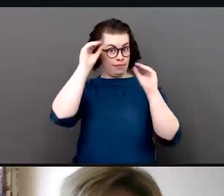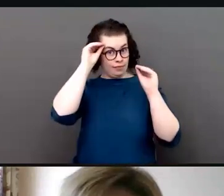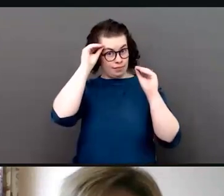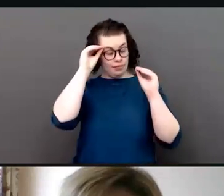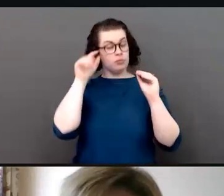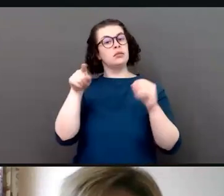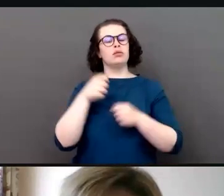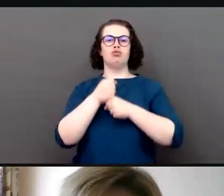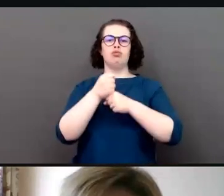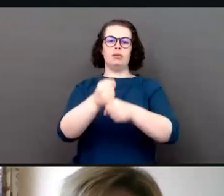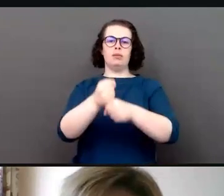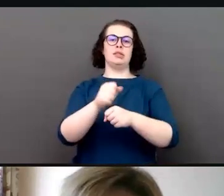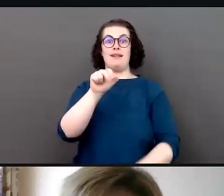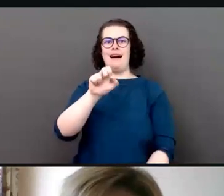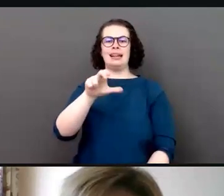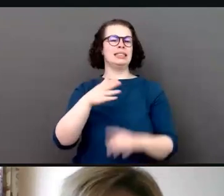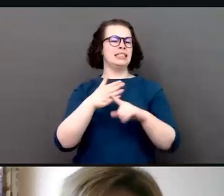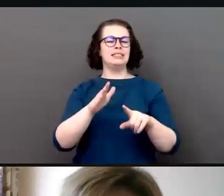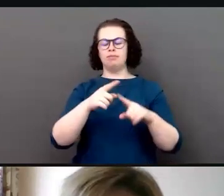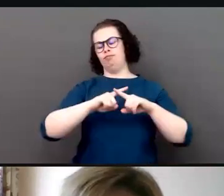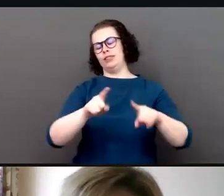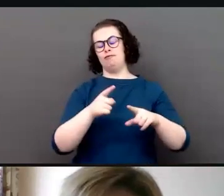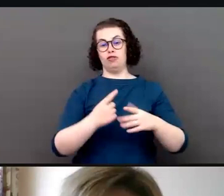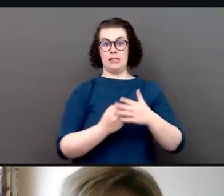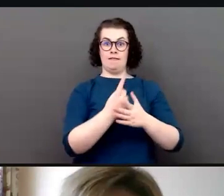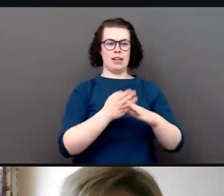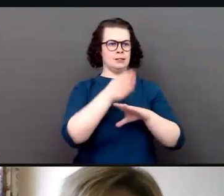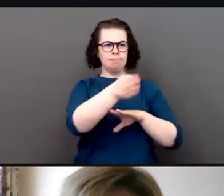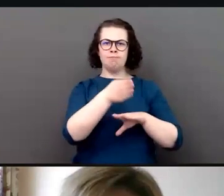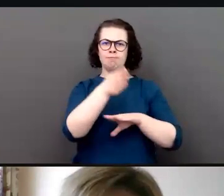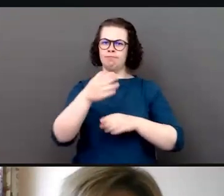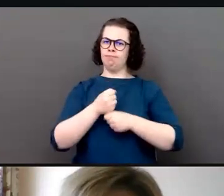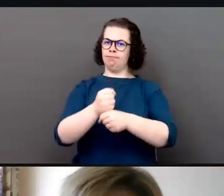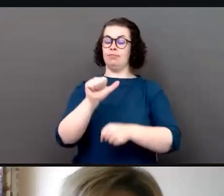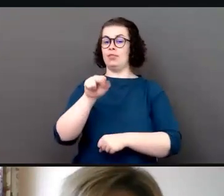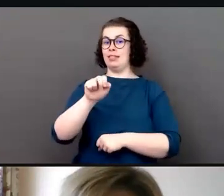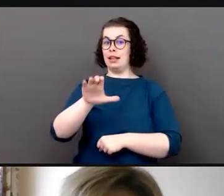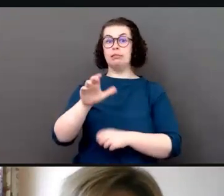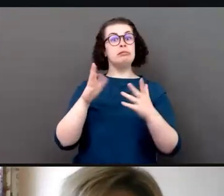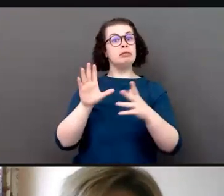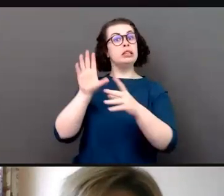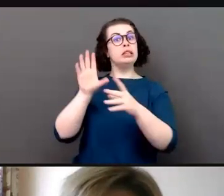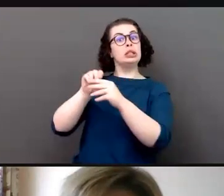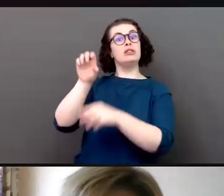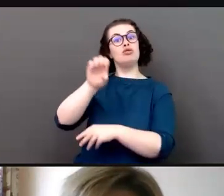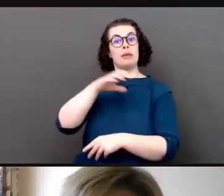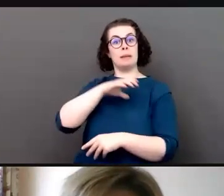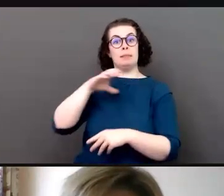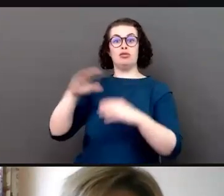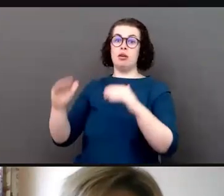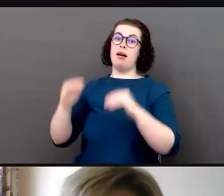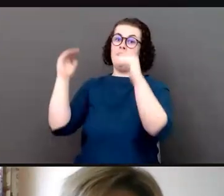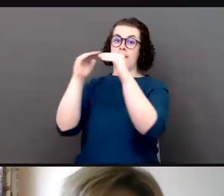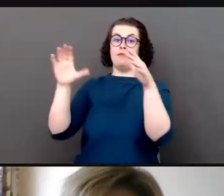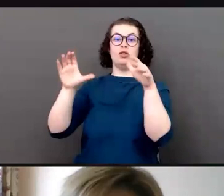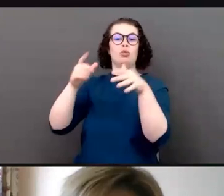at high-level events, committees, and research advisory boards. For example, she was a member of the European Commission high-level group on artificial intelligence